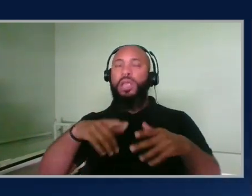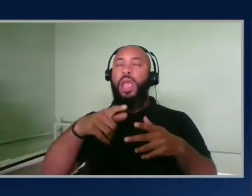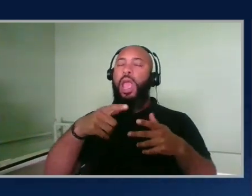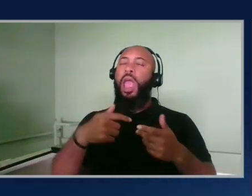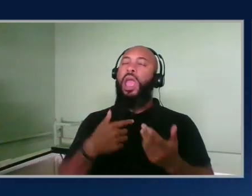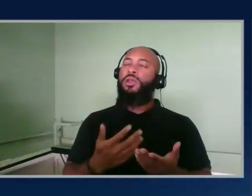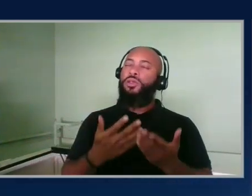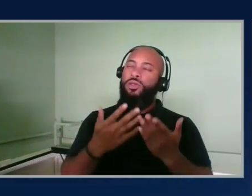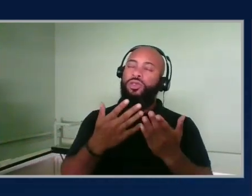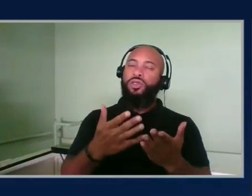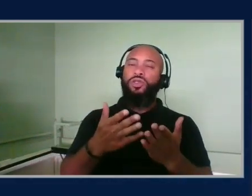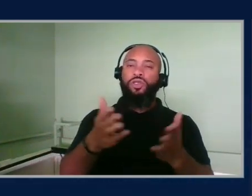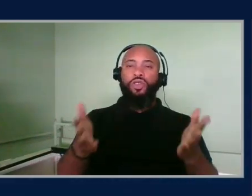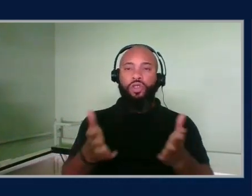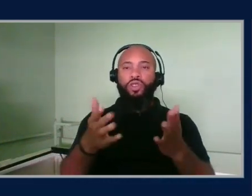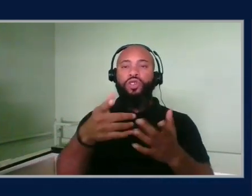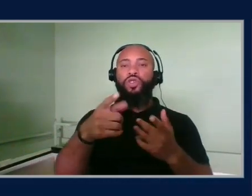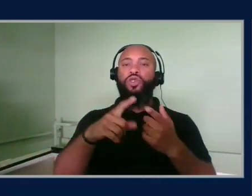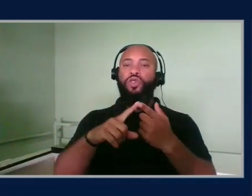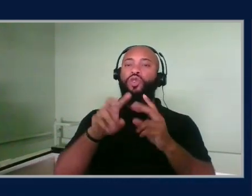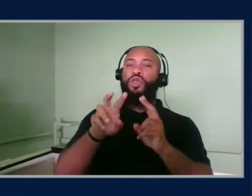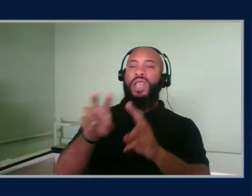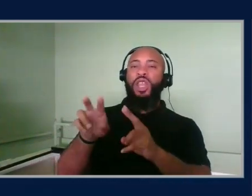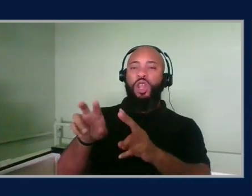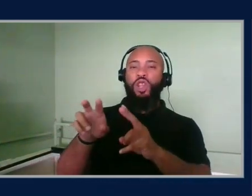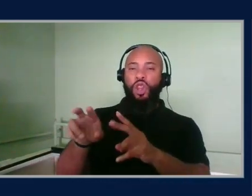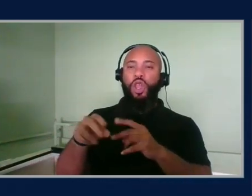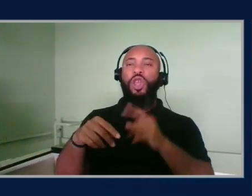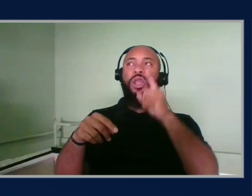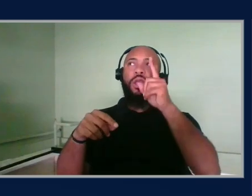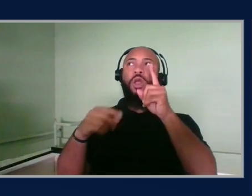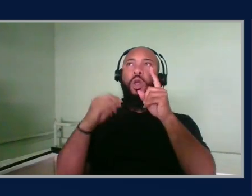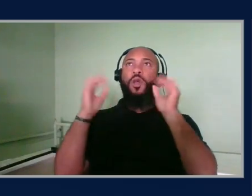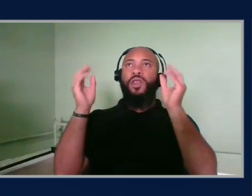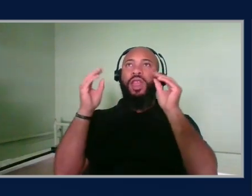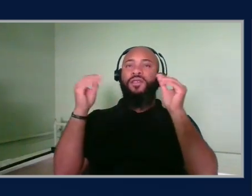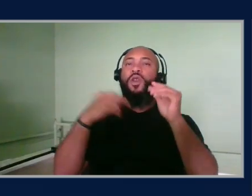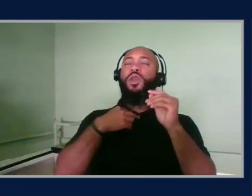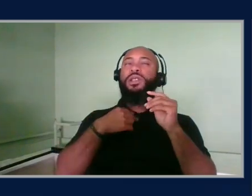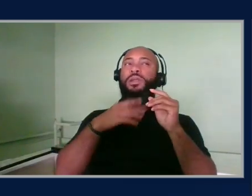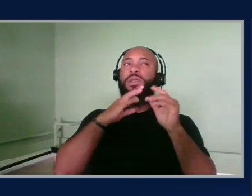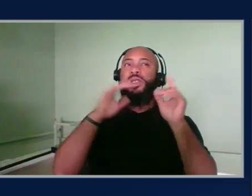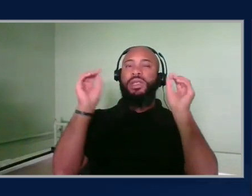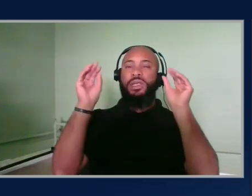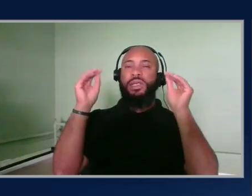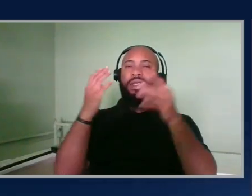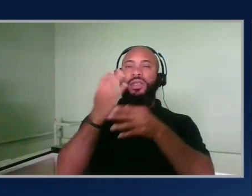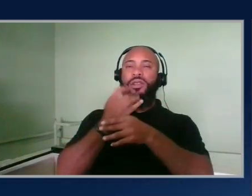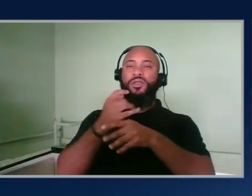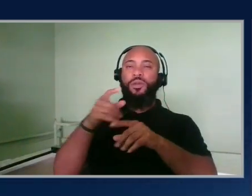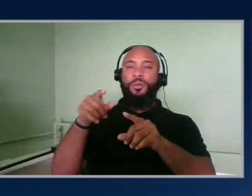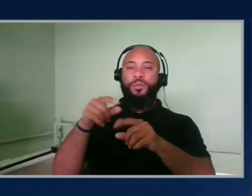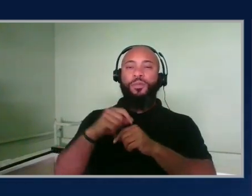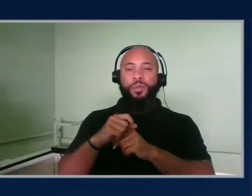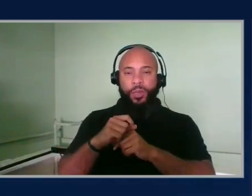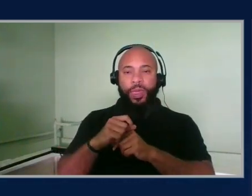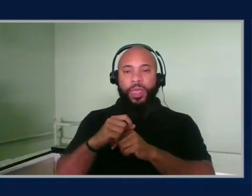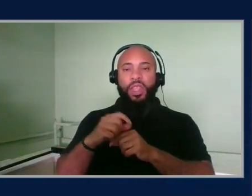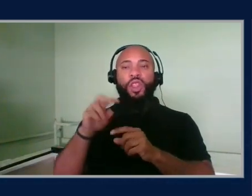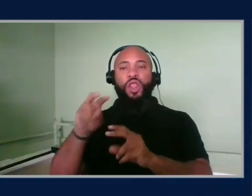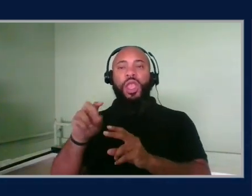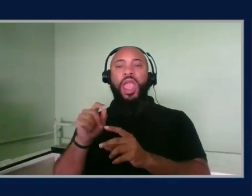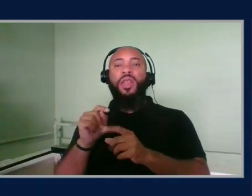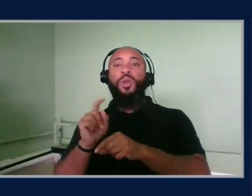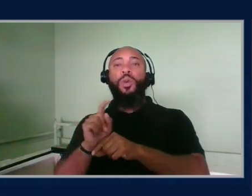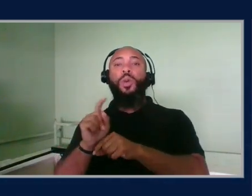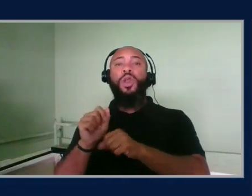at it. And also just to reference the work that we have done here on this Twitch channel is we've also